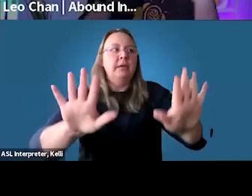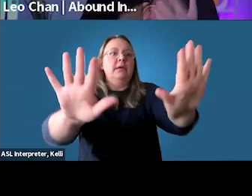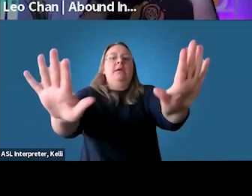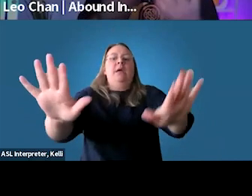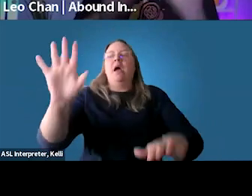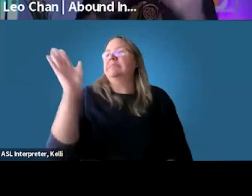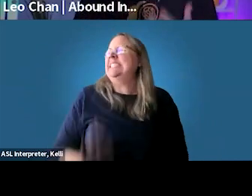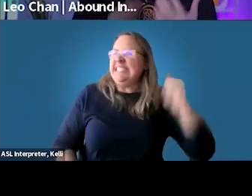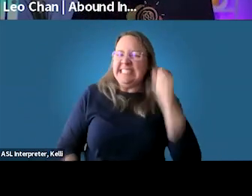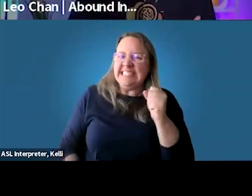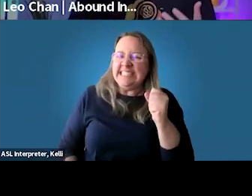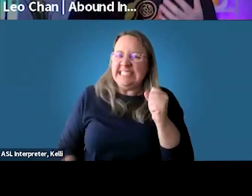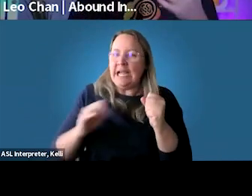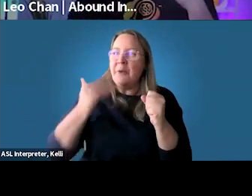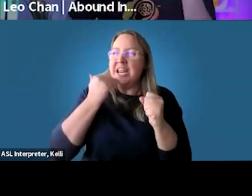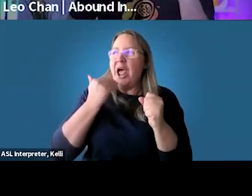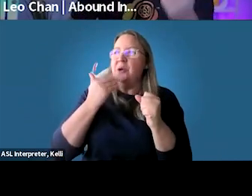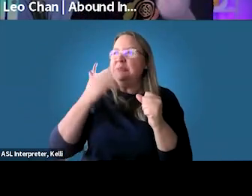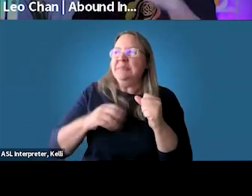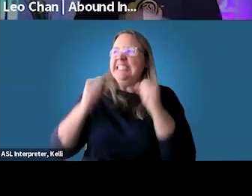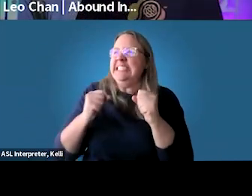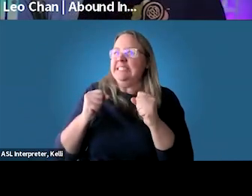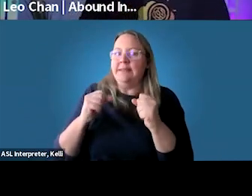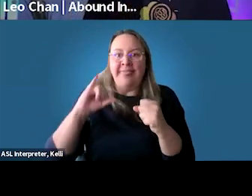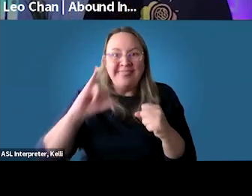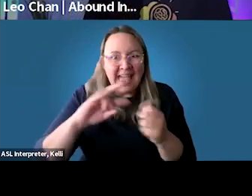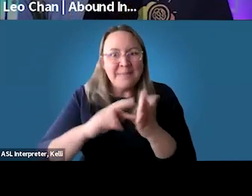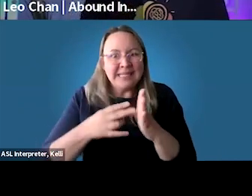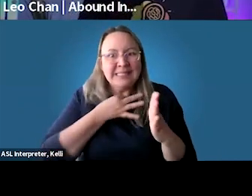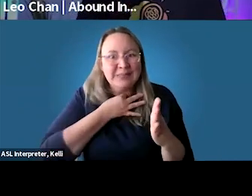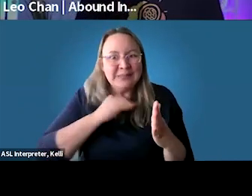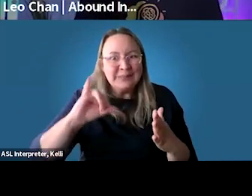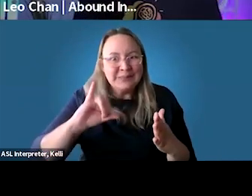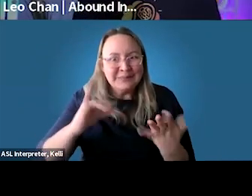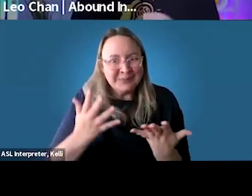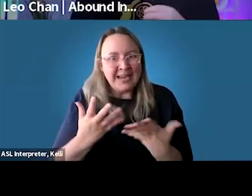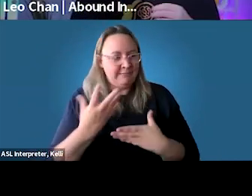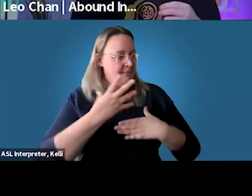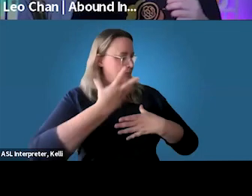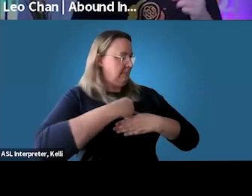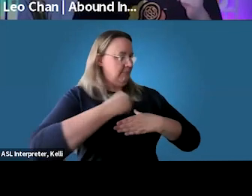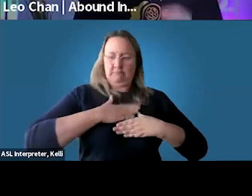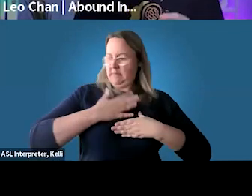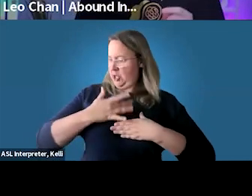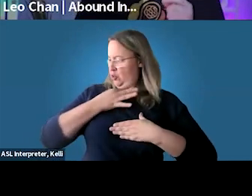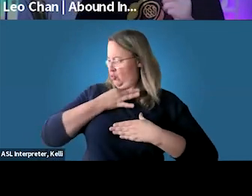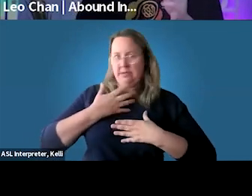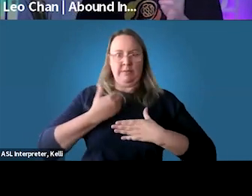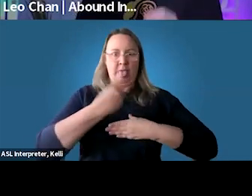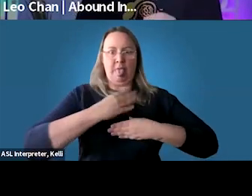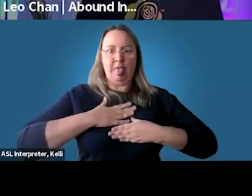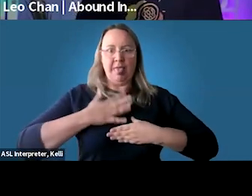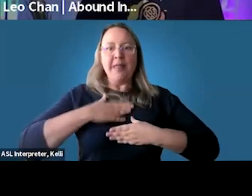something? You're like, oh man, I want to know it so bad. That's curiosity being expressed in you. It is